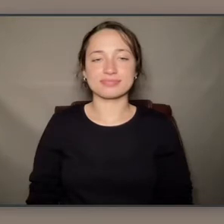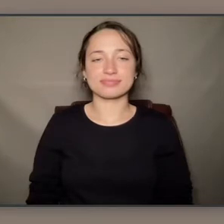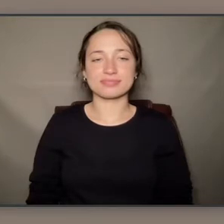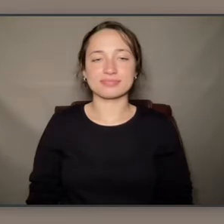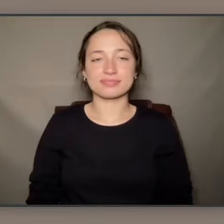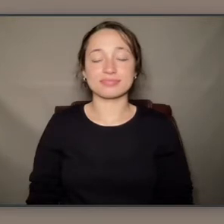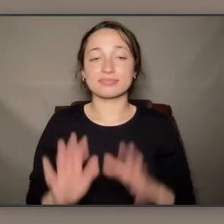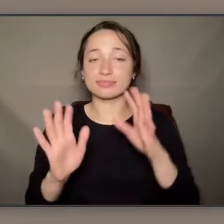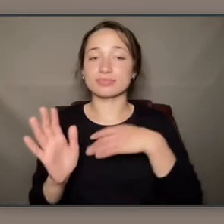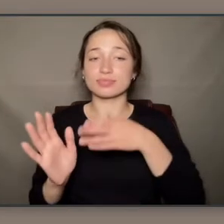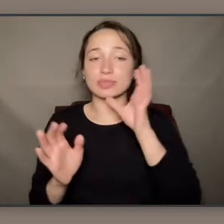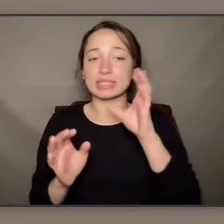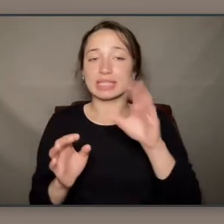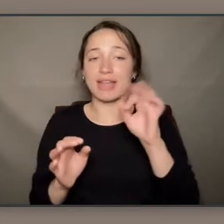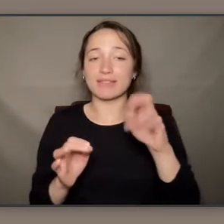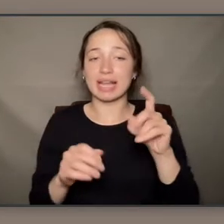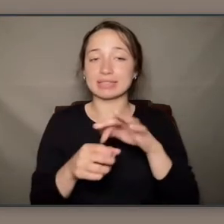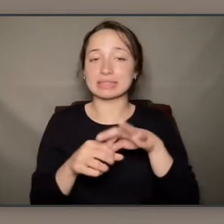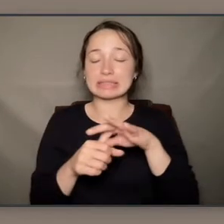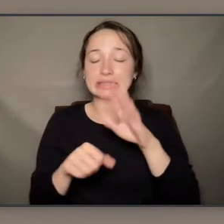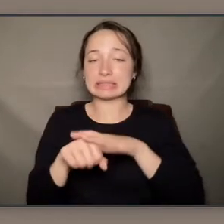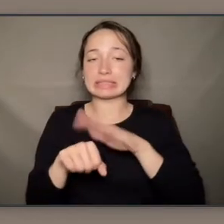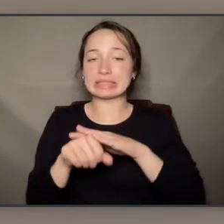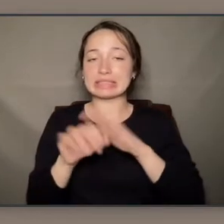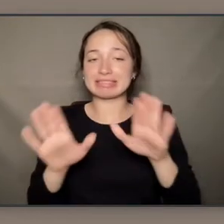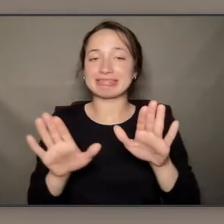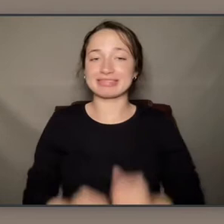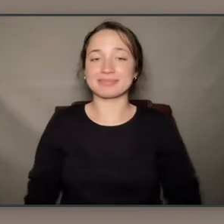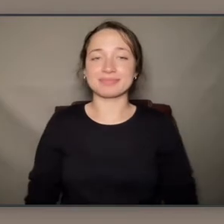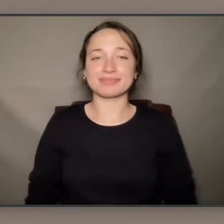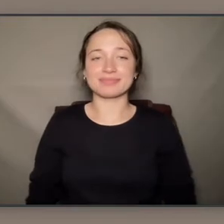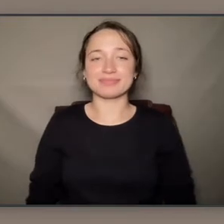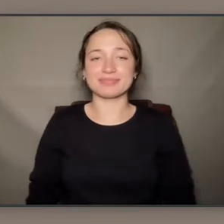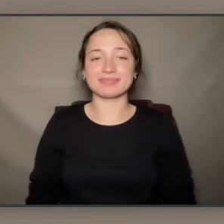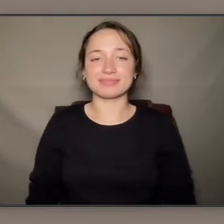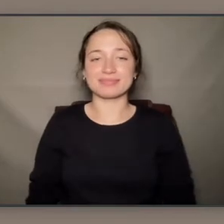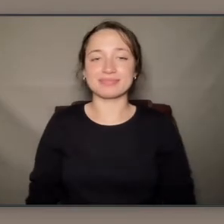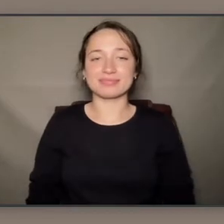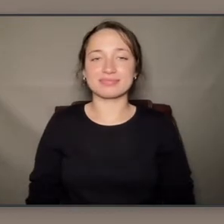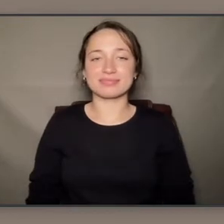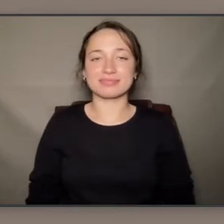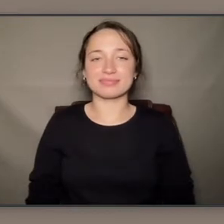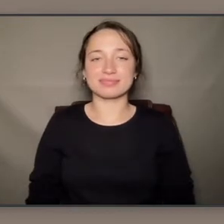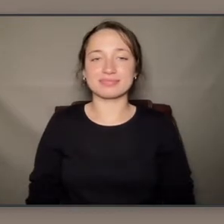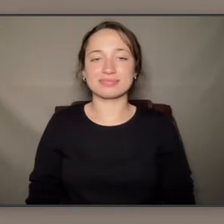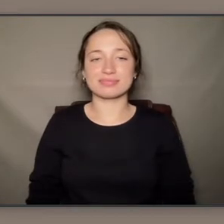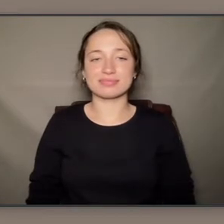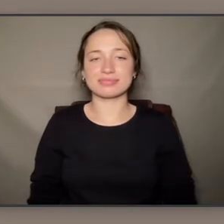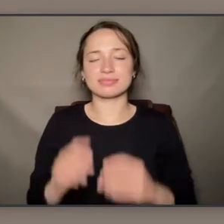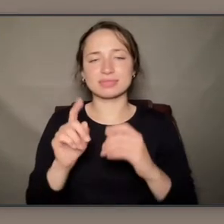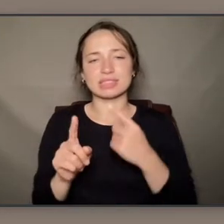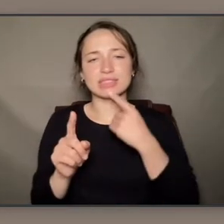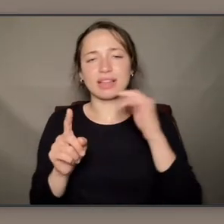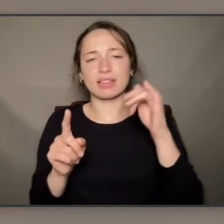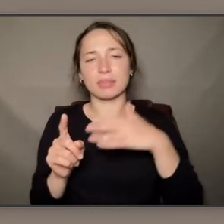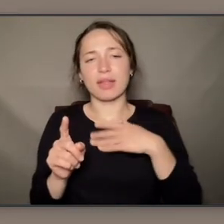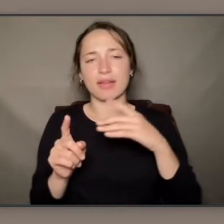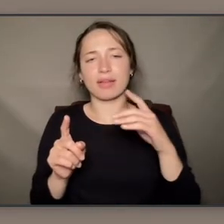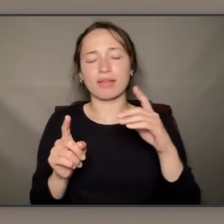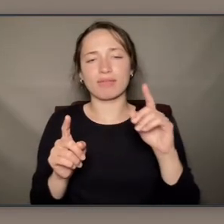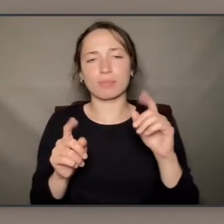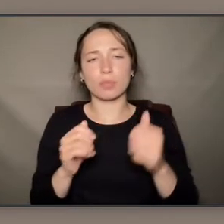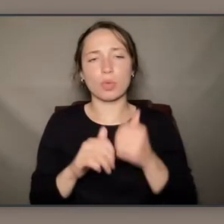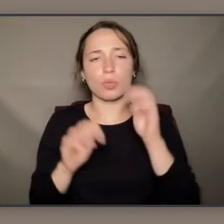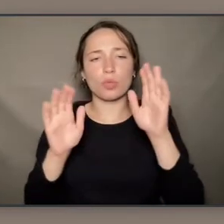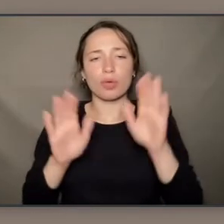I'm drinking caffeinated tea. I'll warn you. Well, I mean, you said that, and